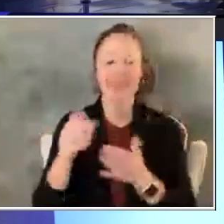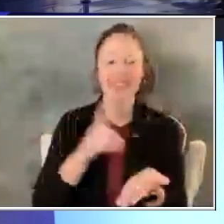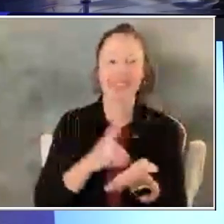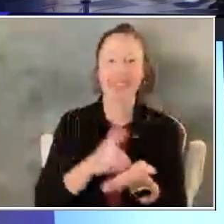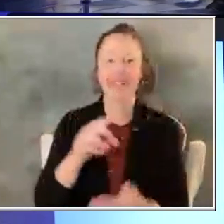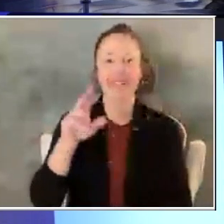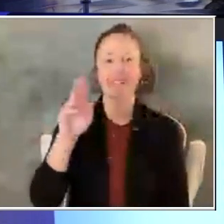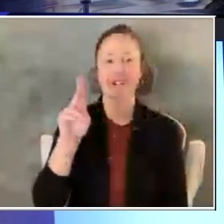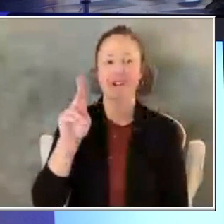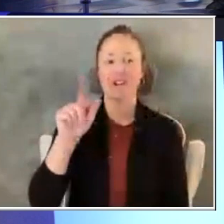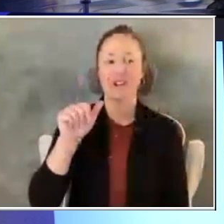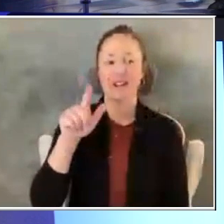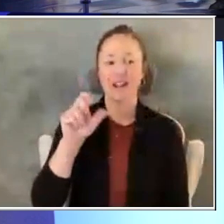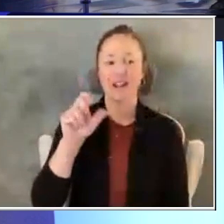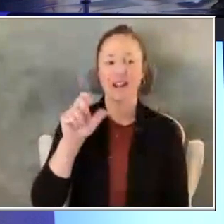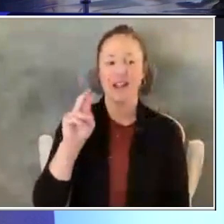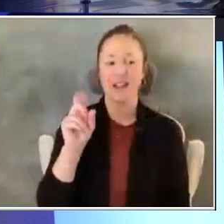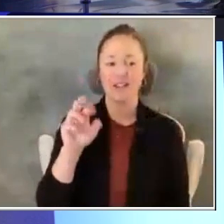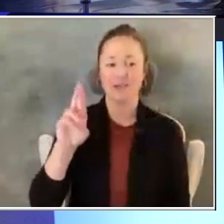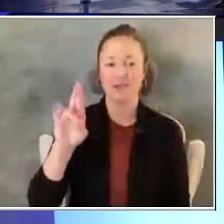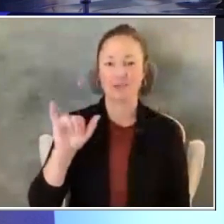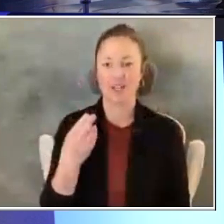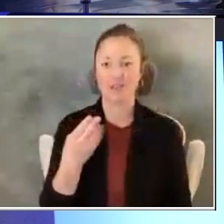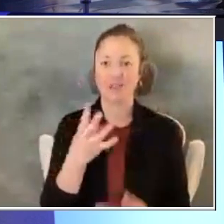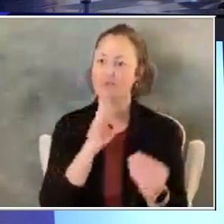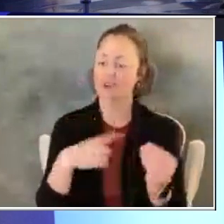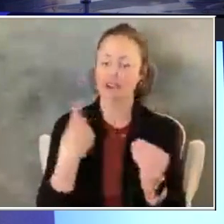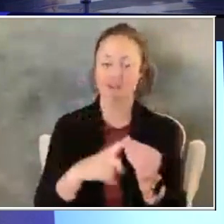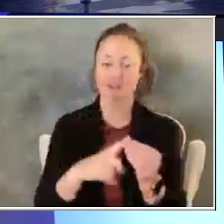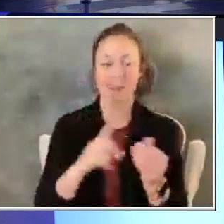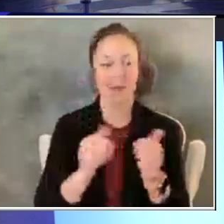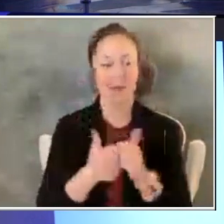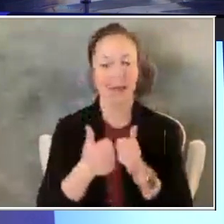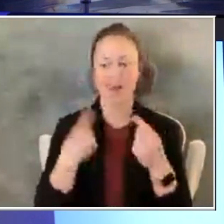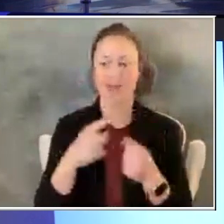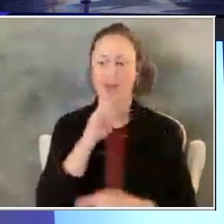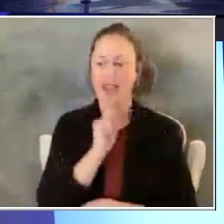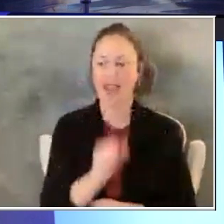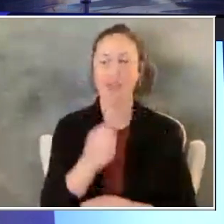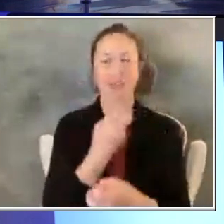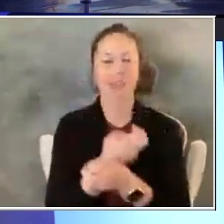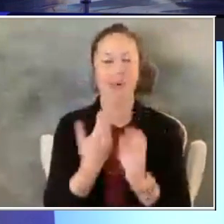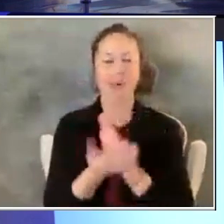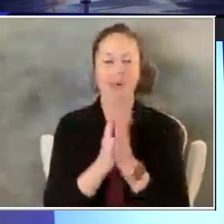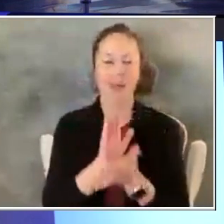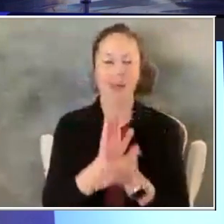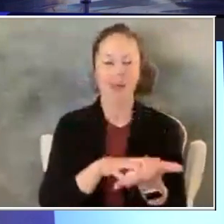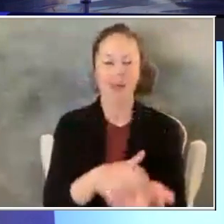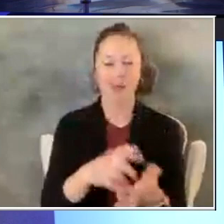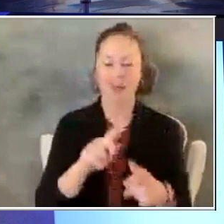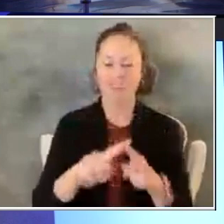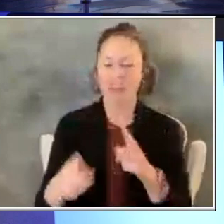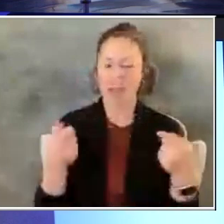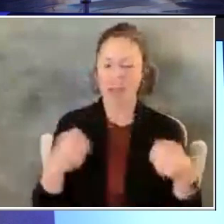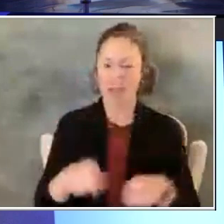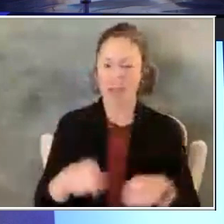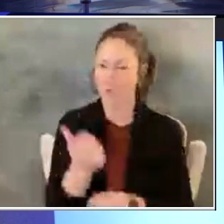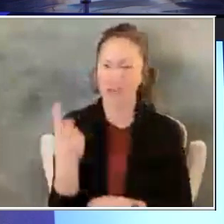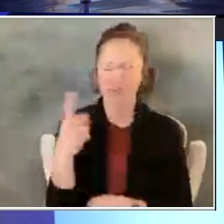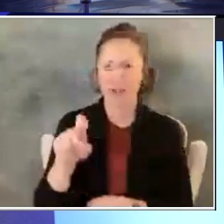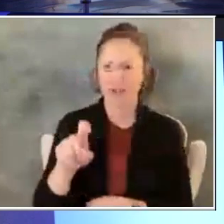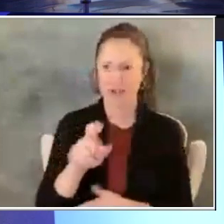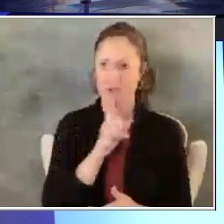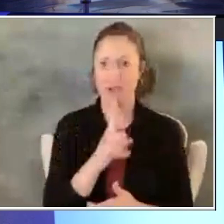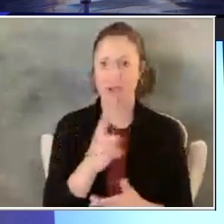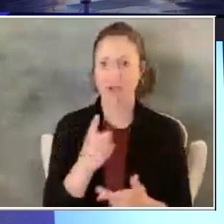this idea that as we age, bones get weaker. But does it happen to everyone? Is it inevitable for all of us? And if